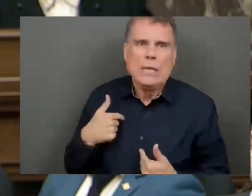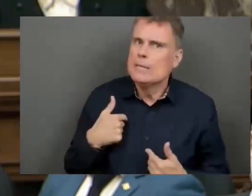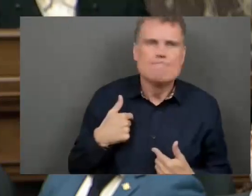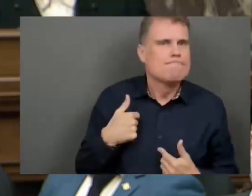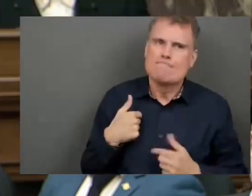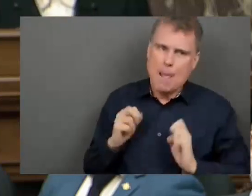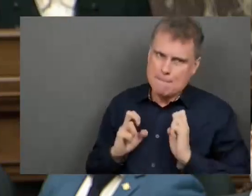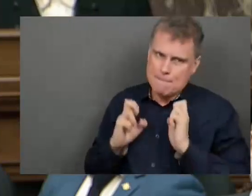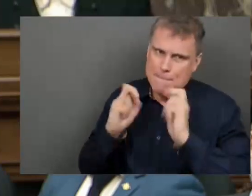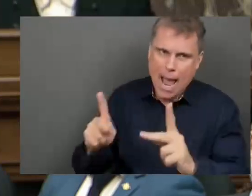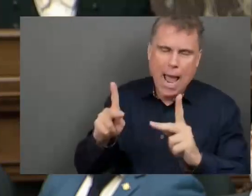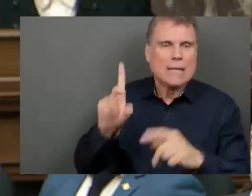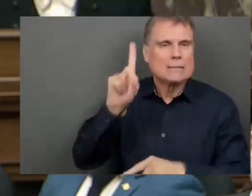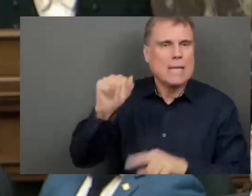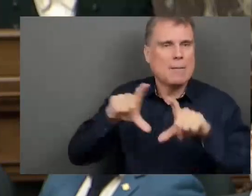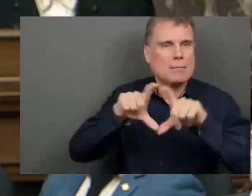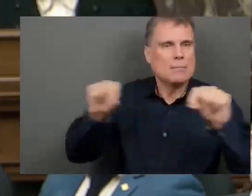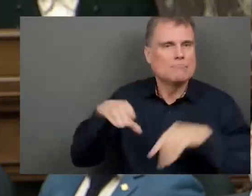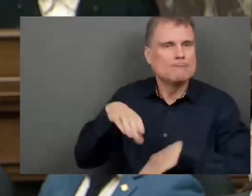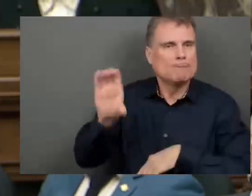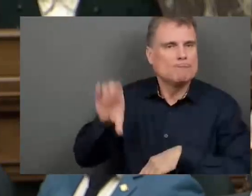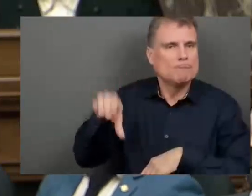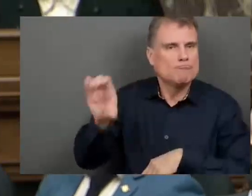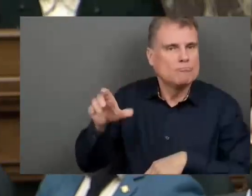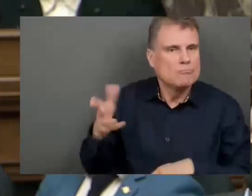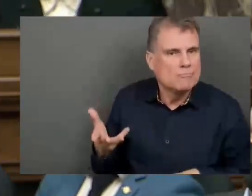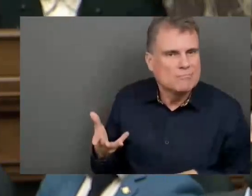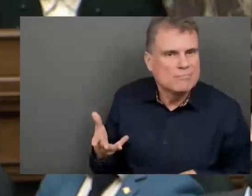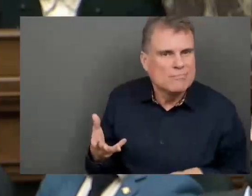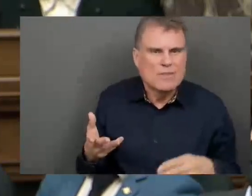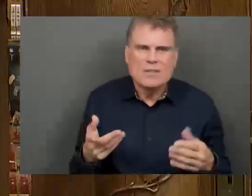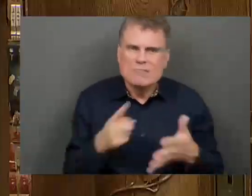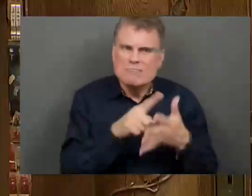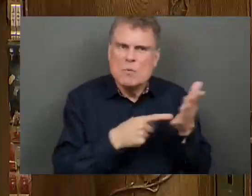against the Leader of the Opposition's any day.